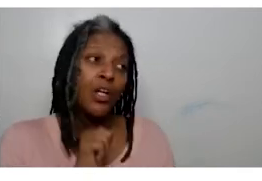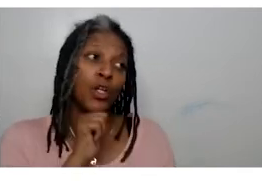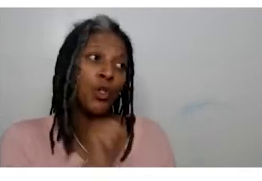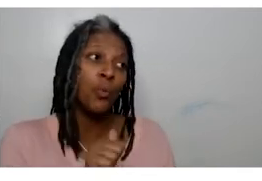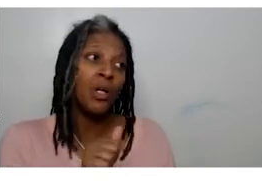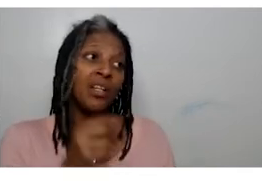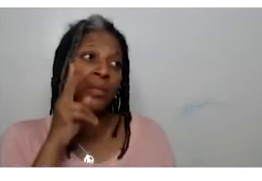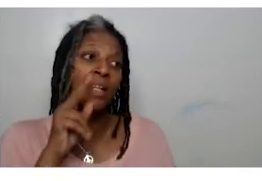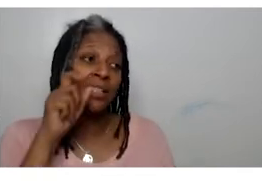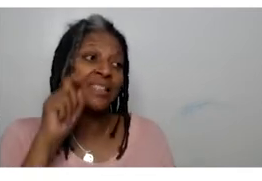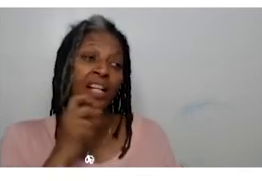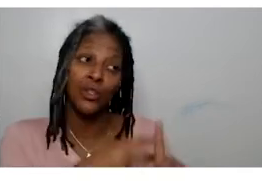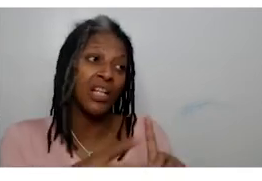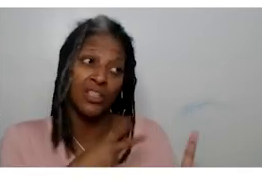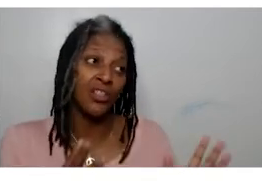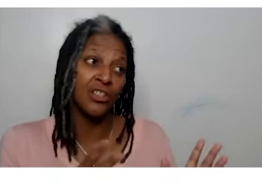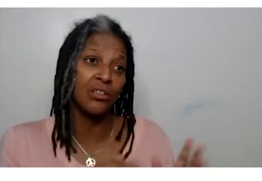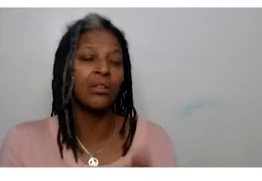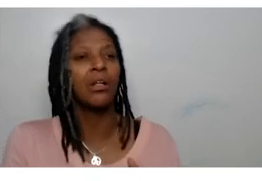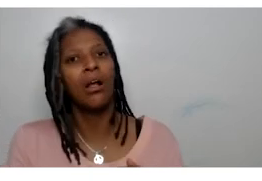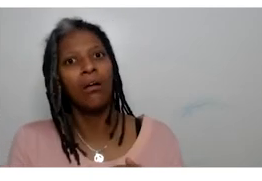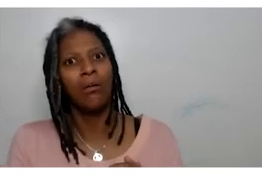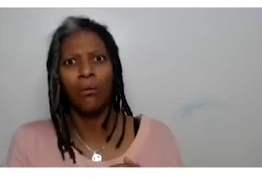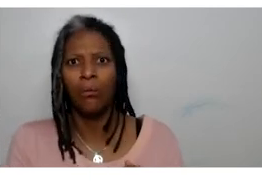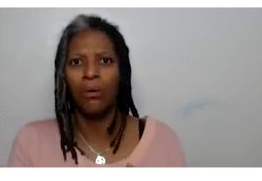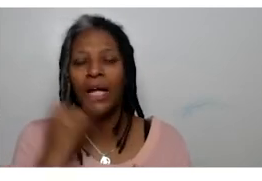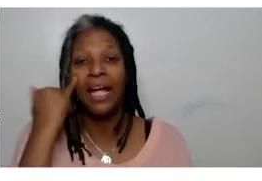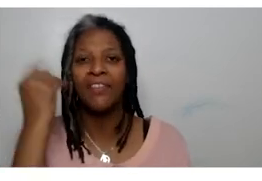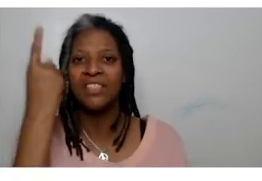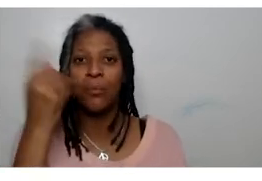family. Blood is thicker than water. You do not